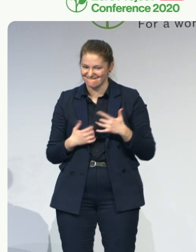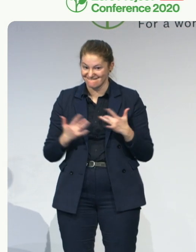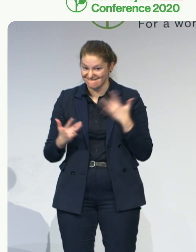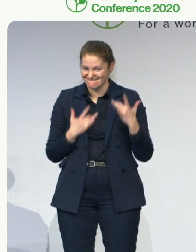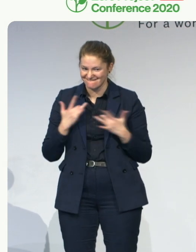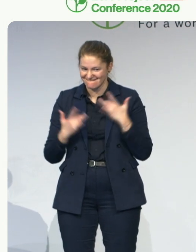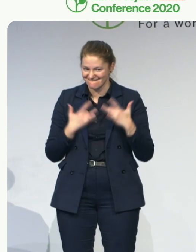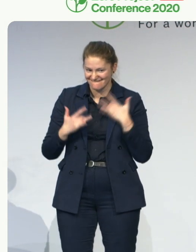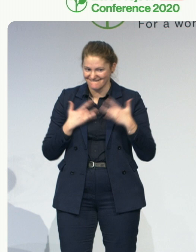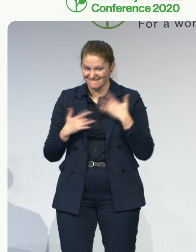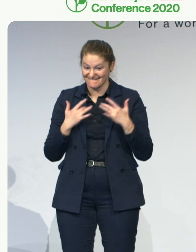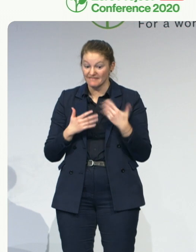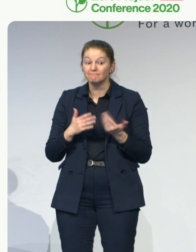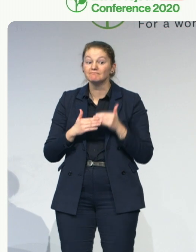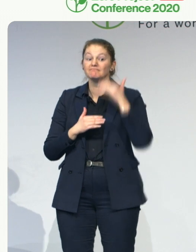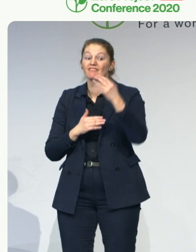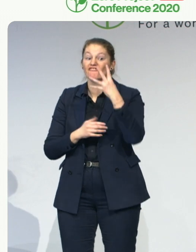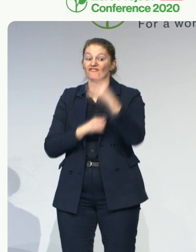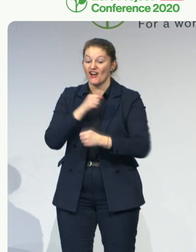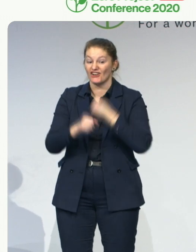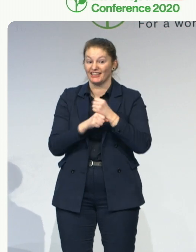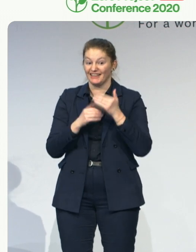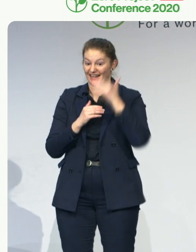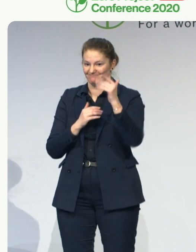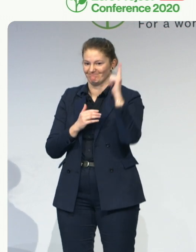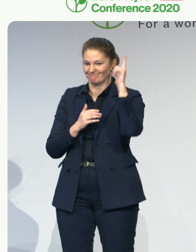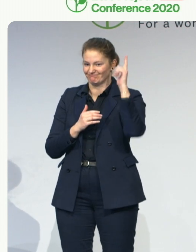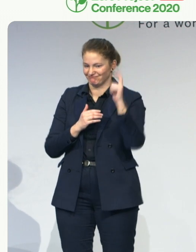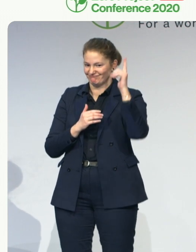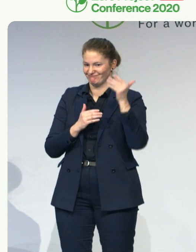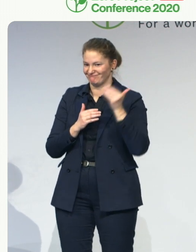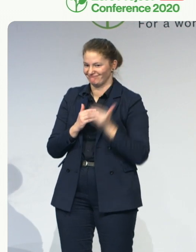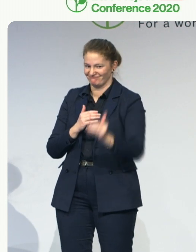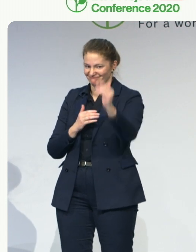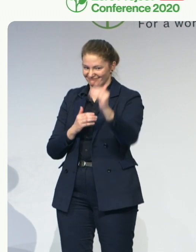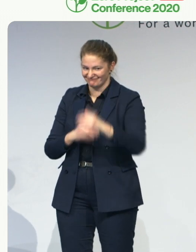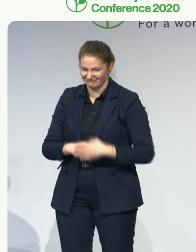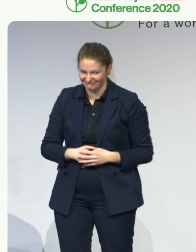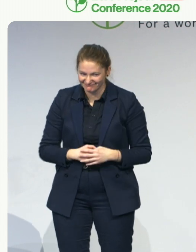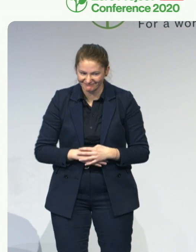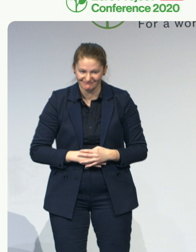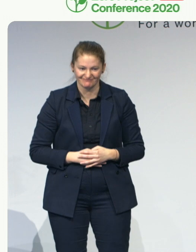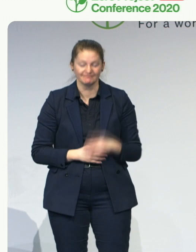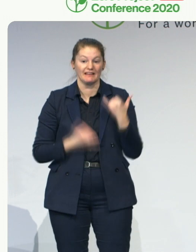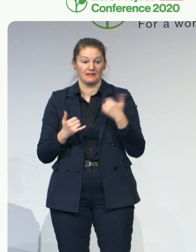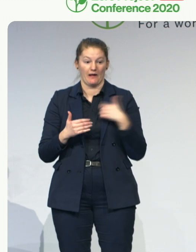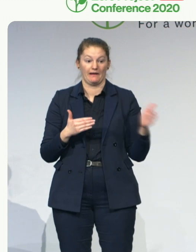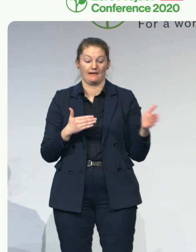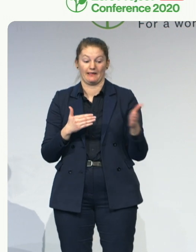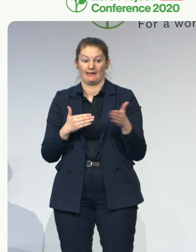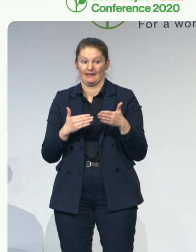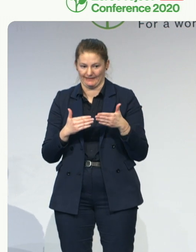cycle. I should like to conclude my personal thanks now to the whole Zero project